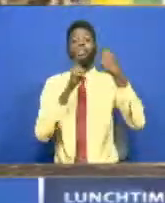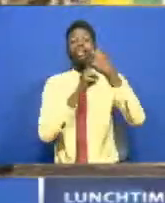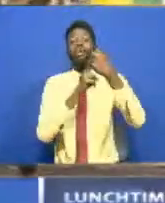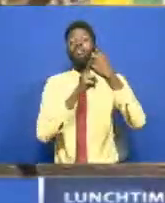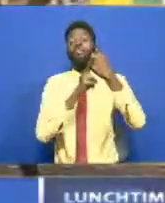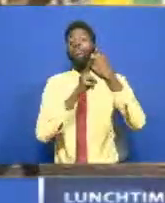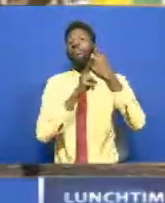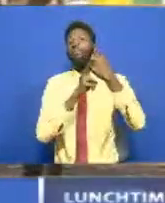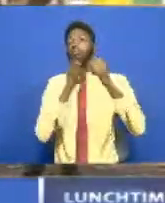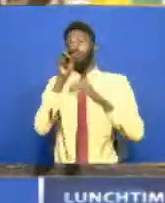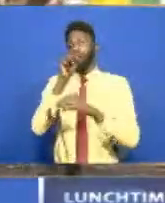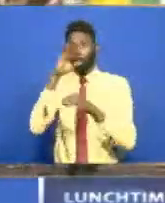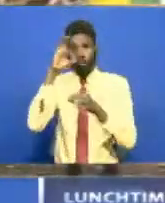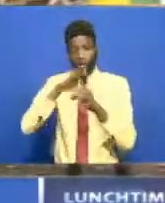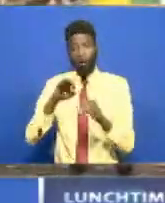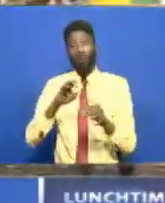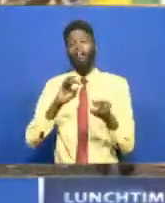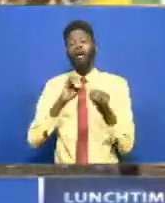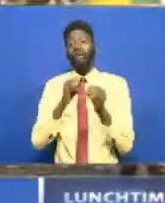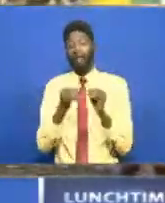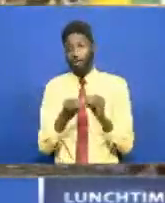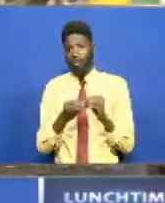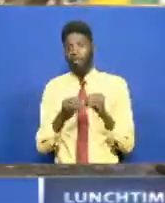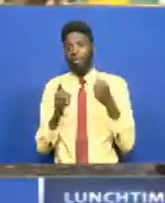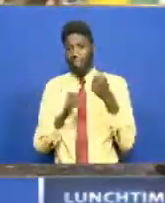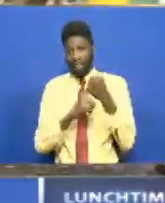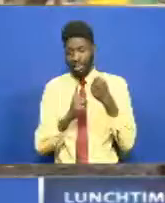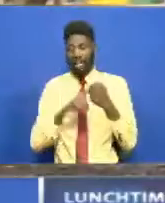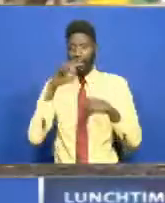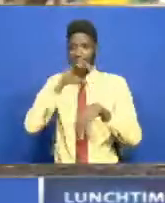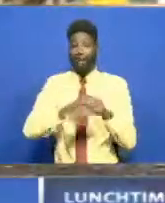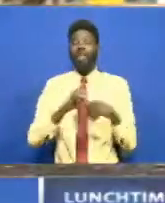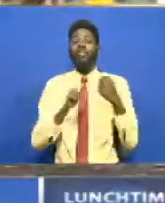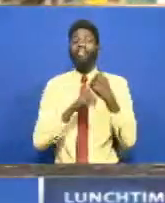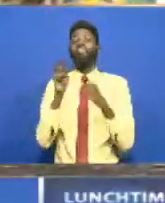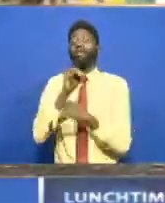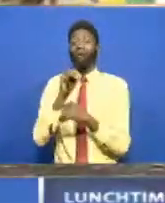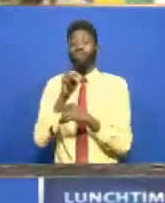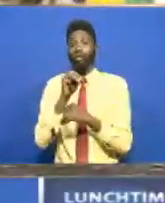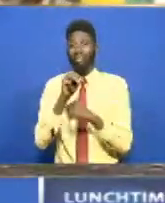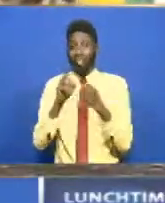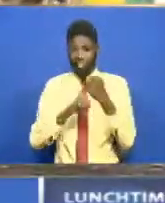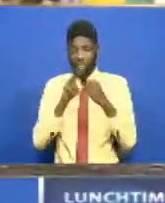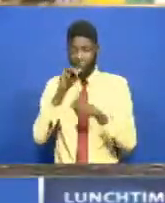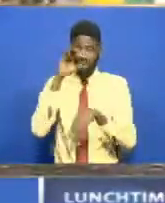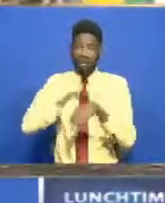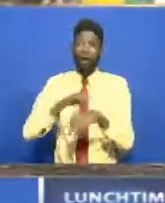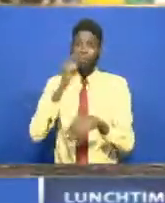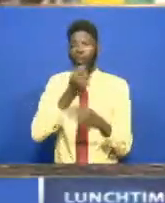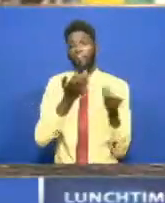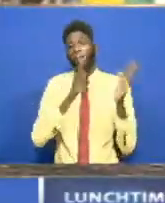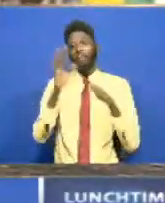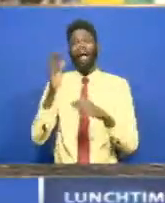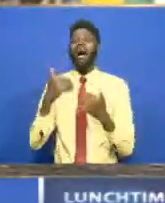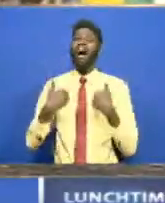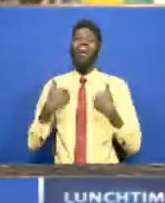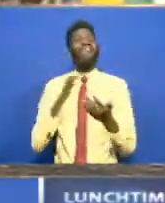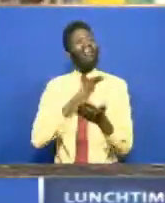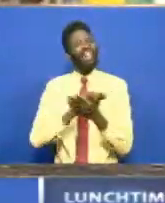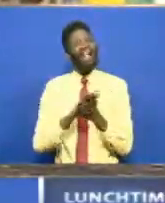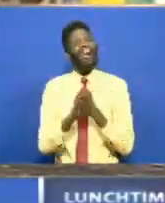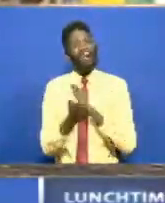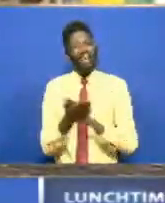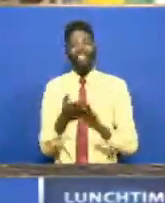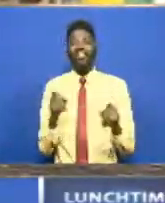six gets 6 million votes, this one who gets 6 million votes goes home with nothing, with no title, with nothing. Even